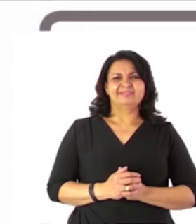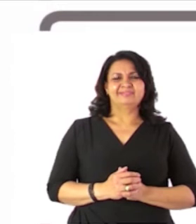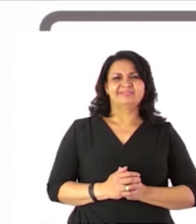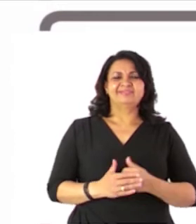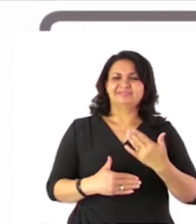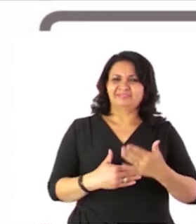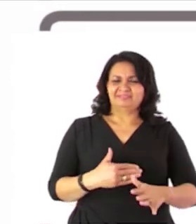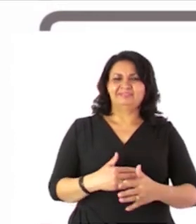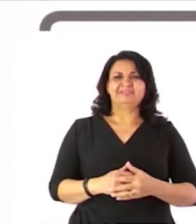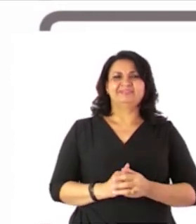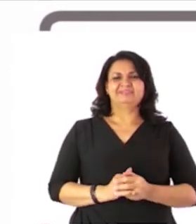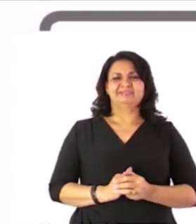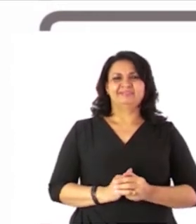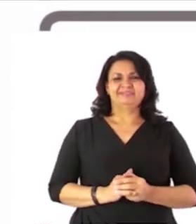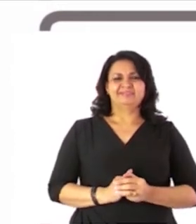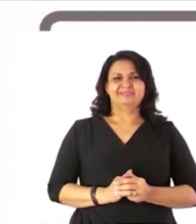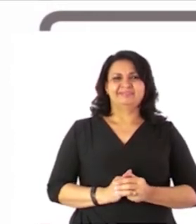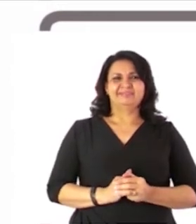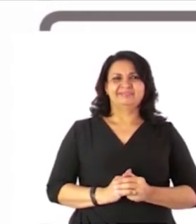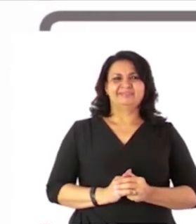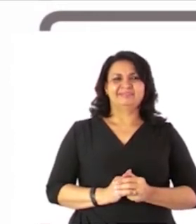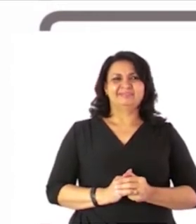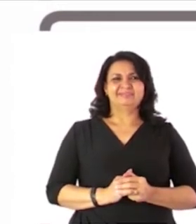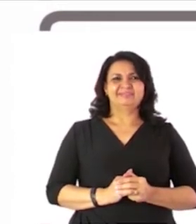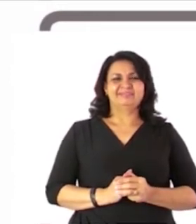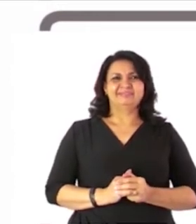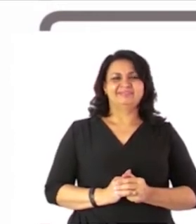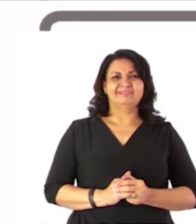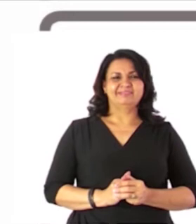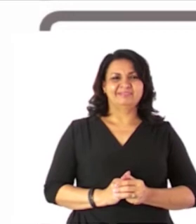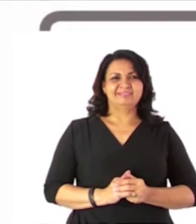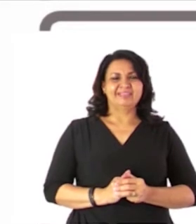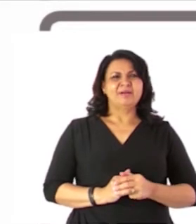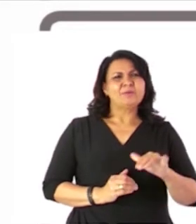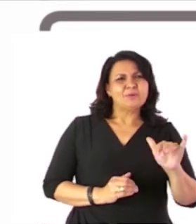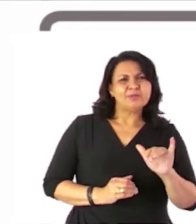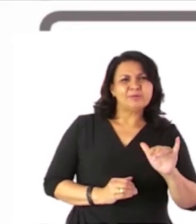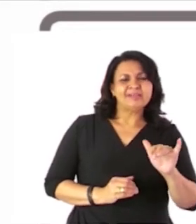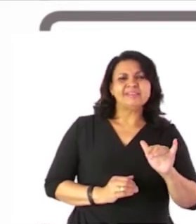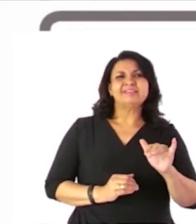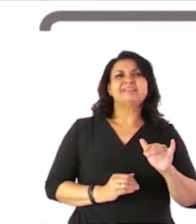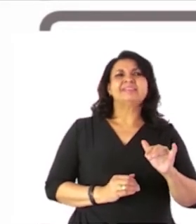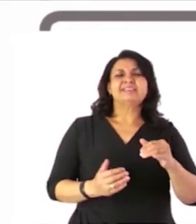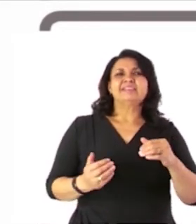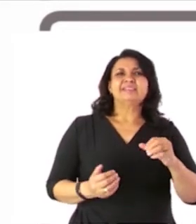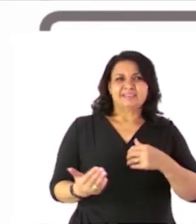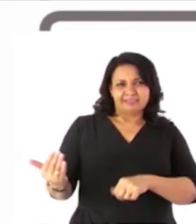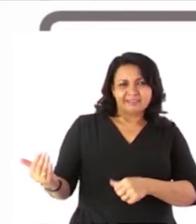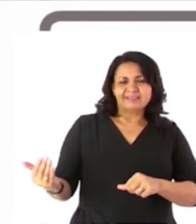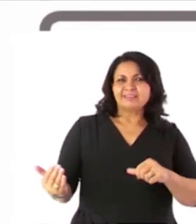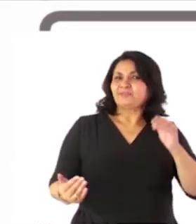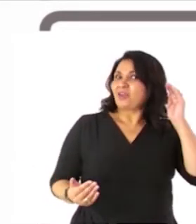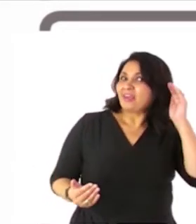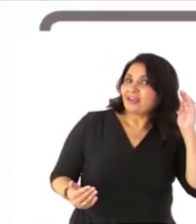Well done. We're going to use the sense which is for hearing. And the second